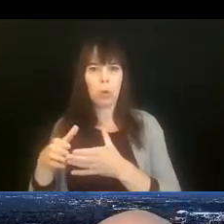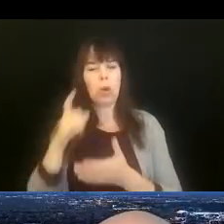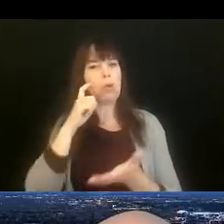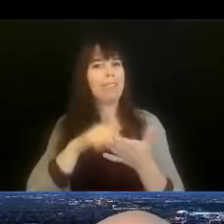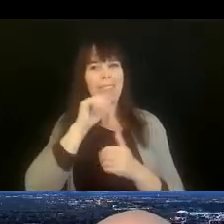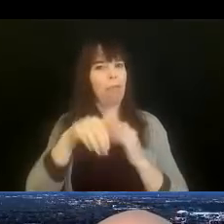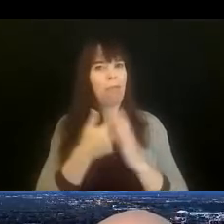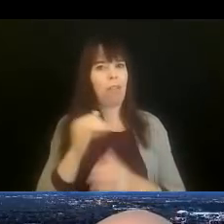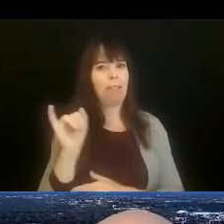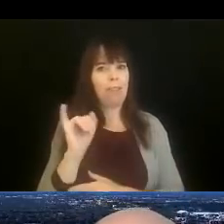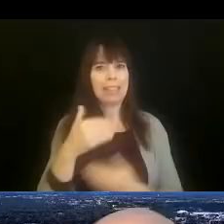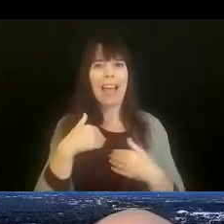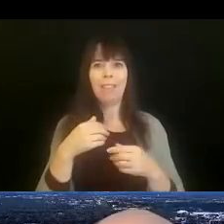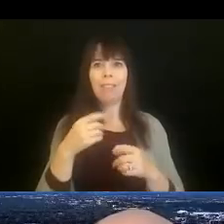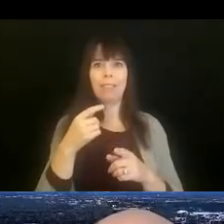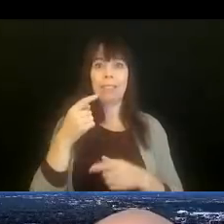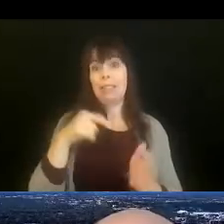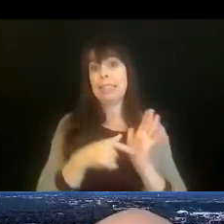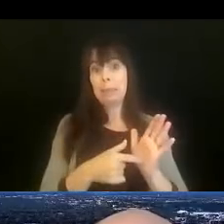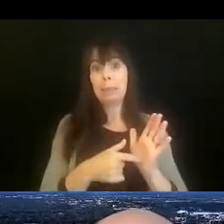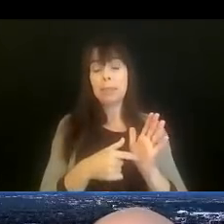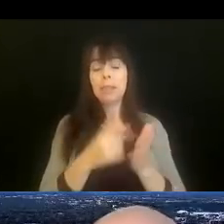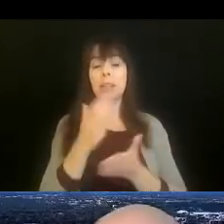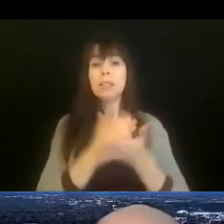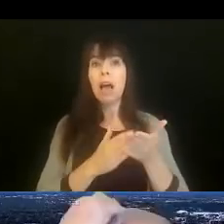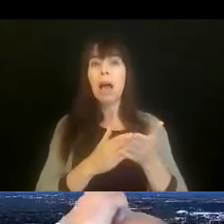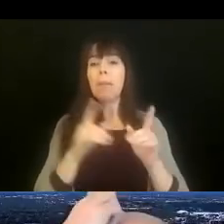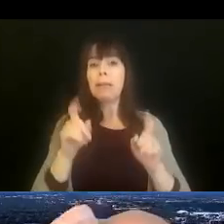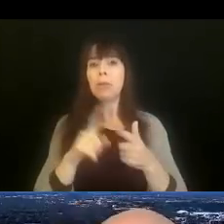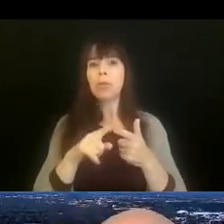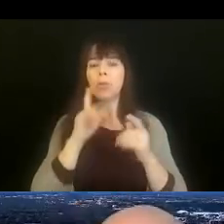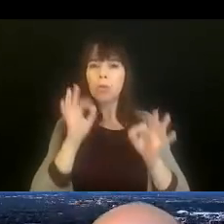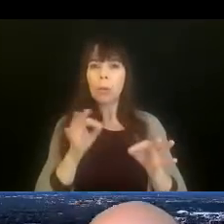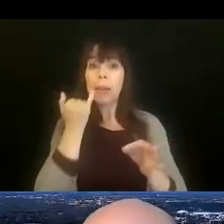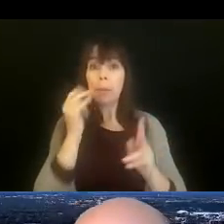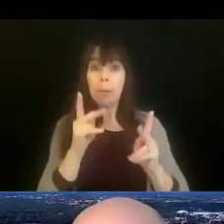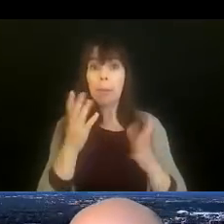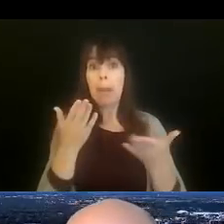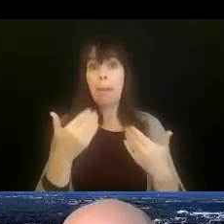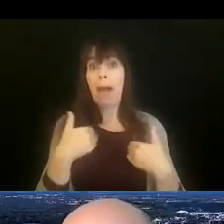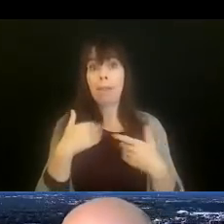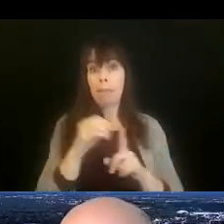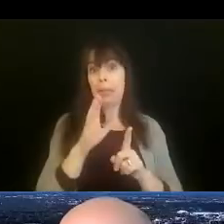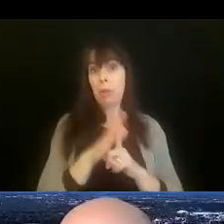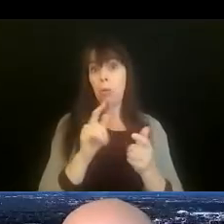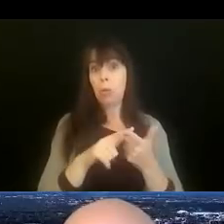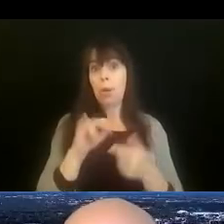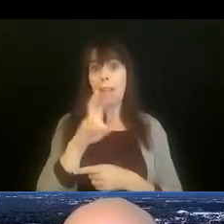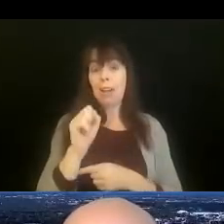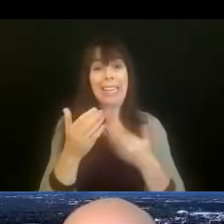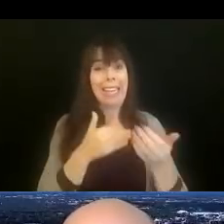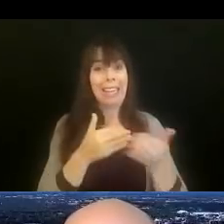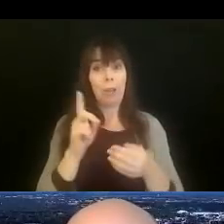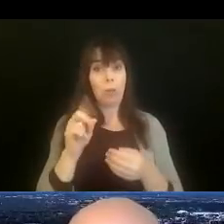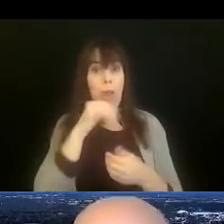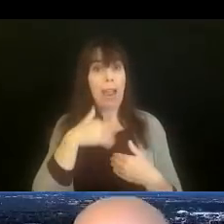infections have symptoms. There are certain tests to determine if people might have been exposed to the virus, even though they do not have